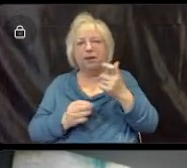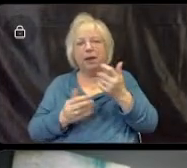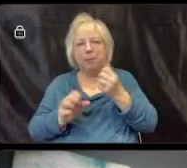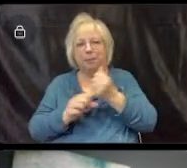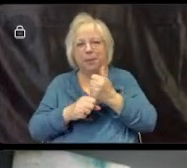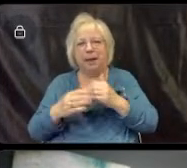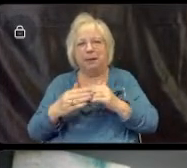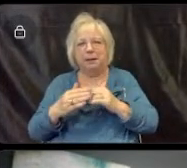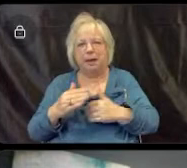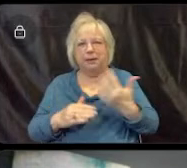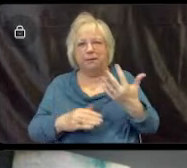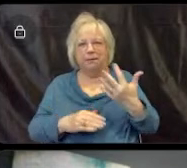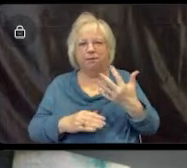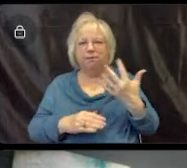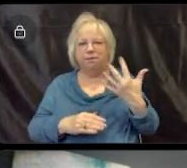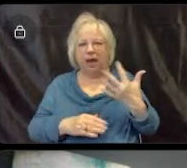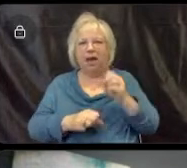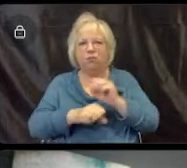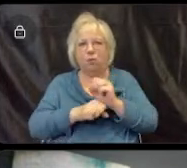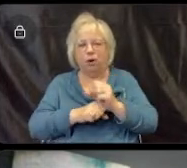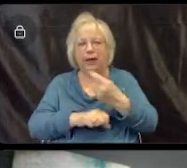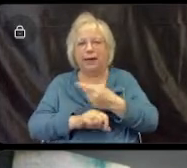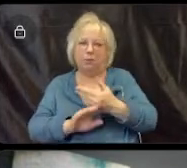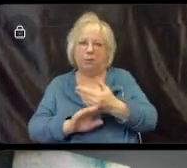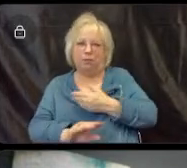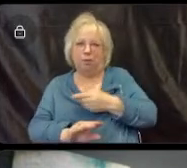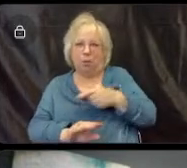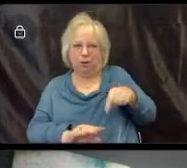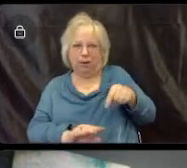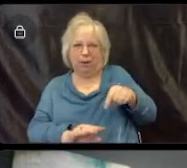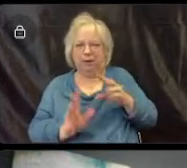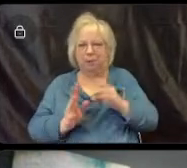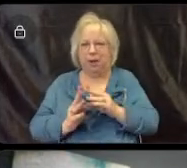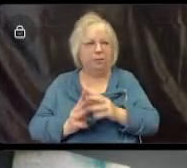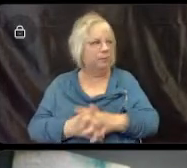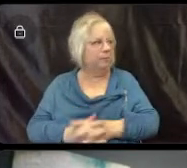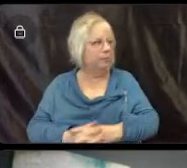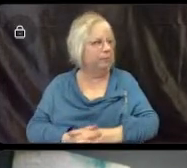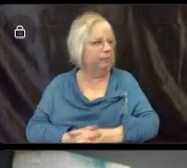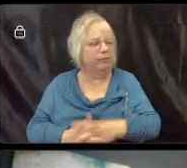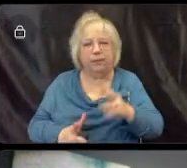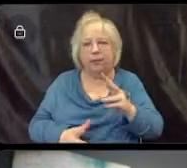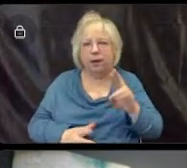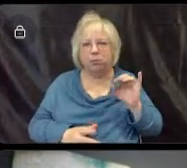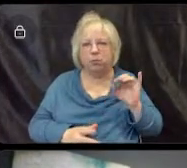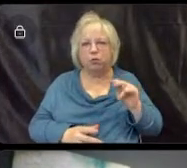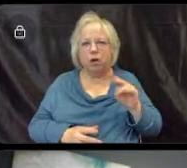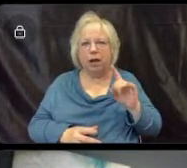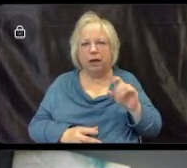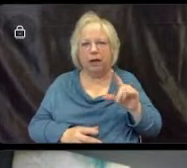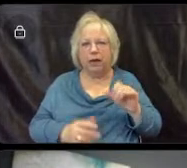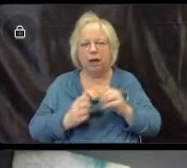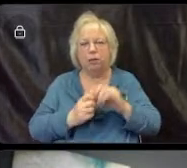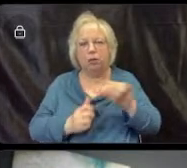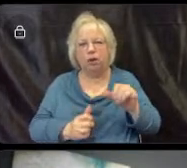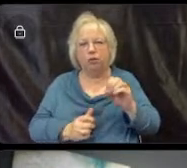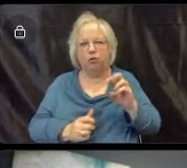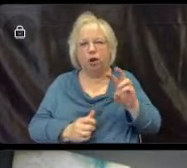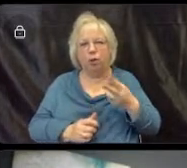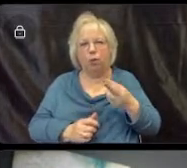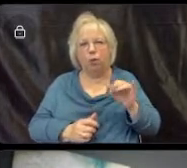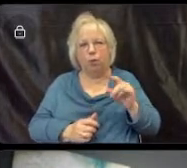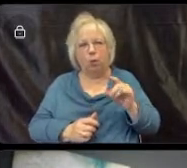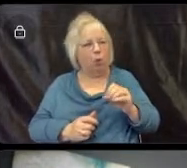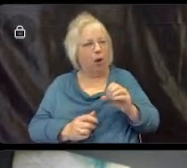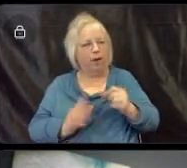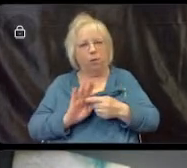5 working days prior to today's meeting. Brian Dale with Joe White and Associates representing the applicant on this